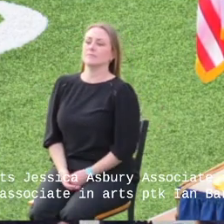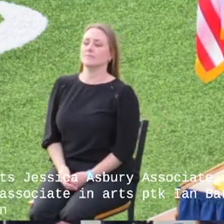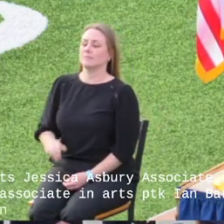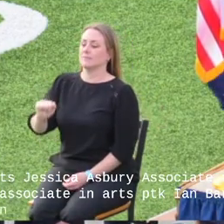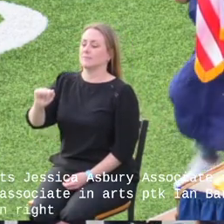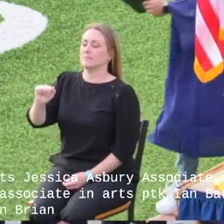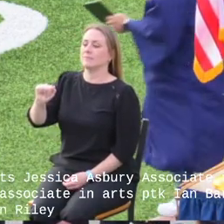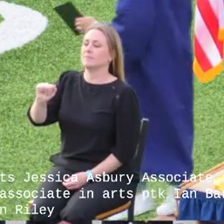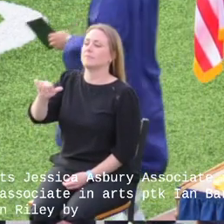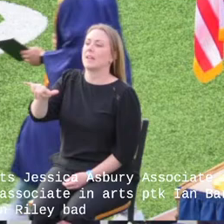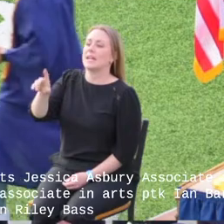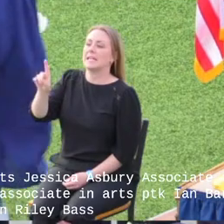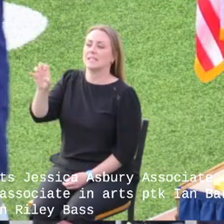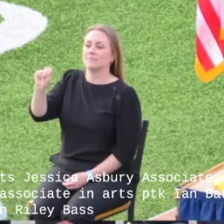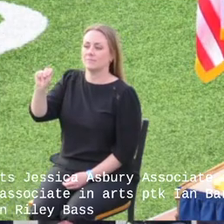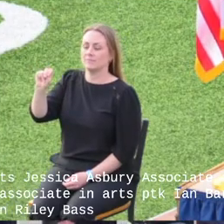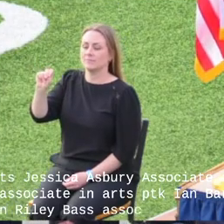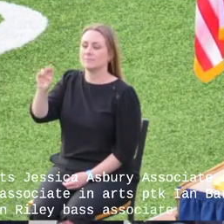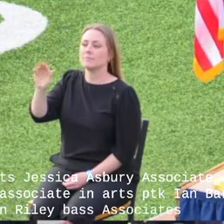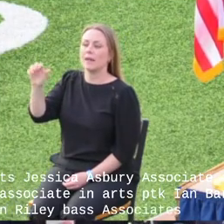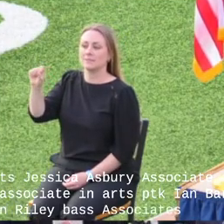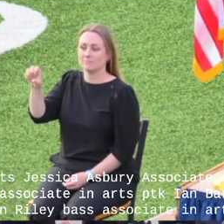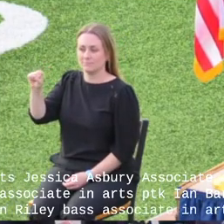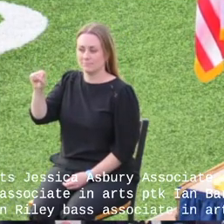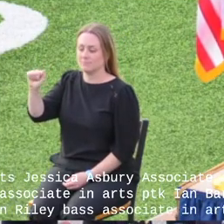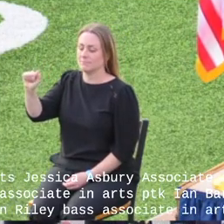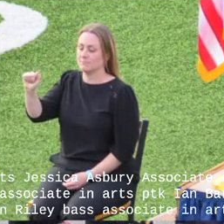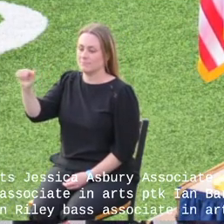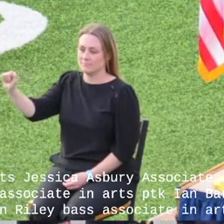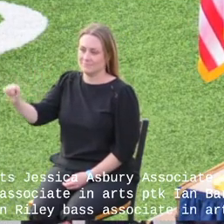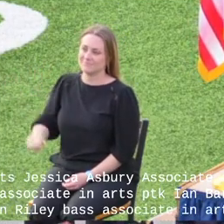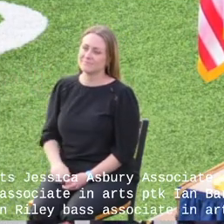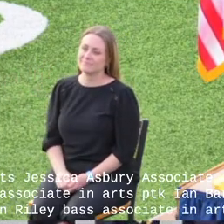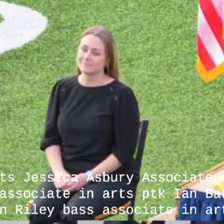Aiden Riley Bass, Associate in Arts.